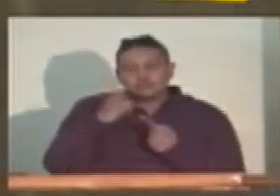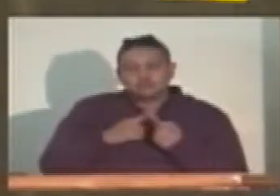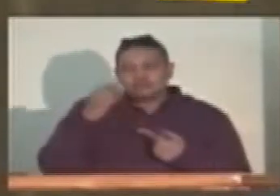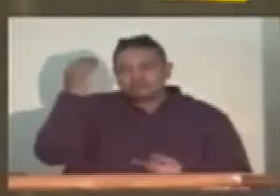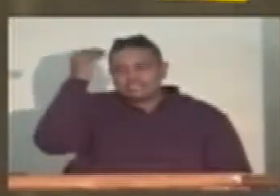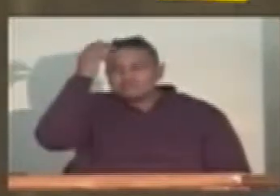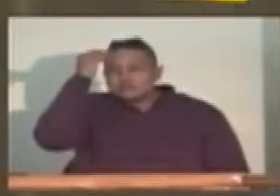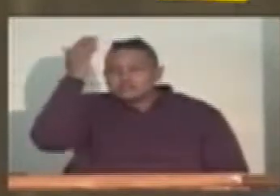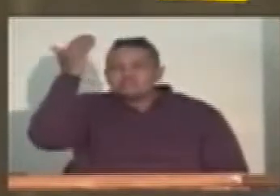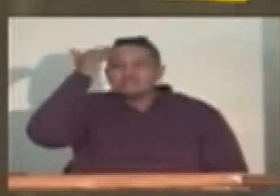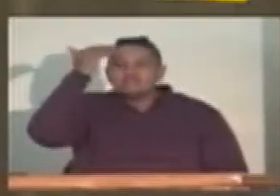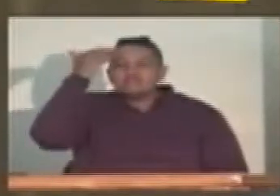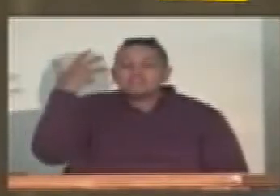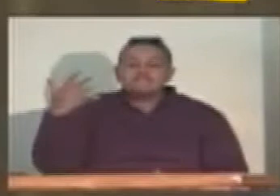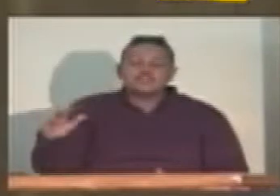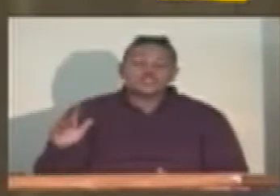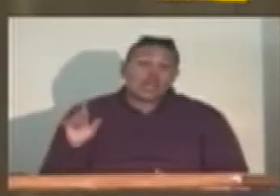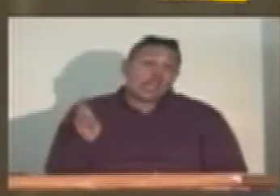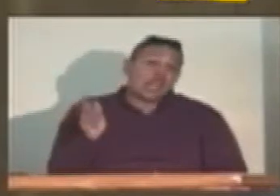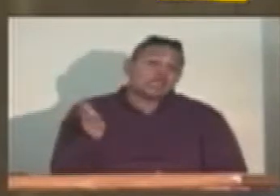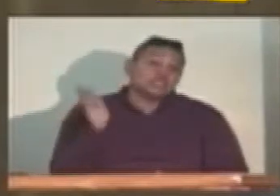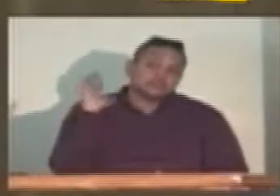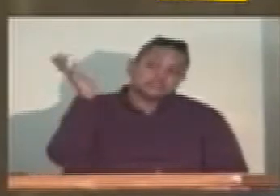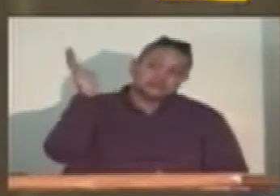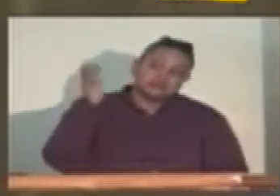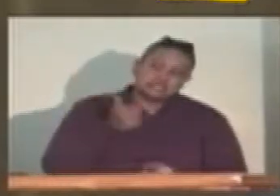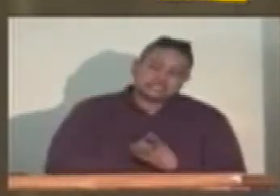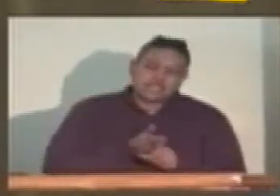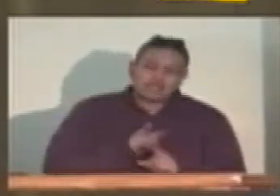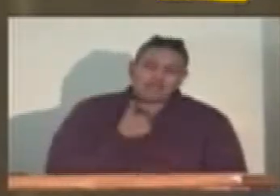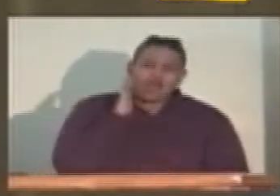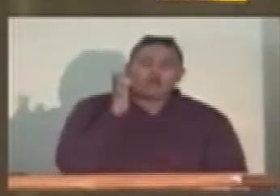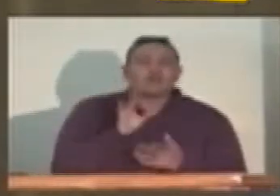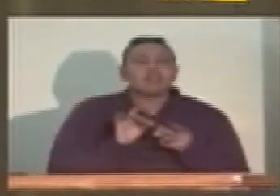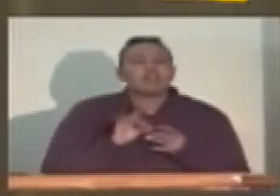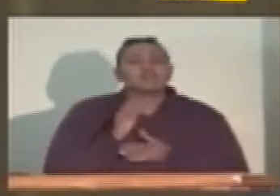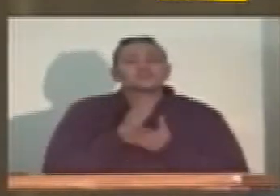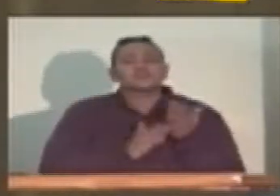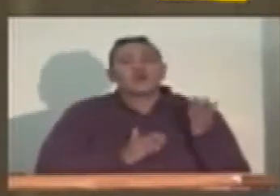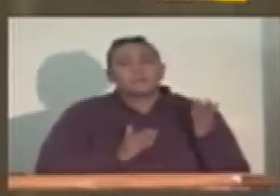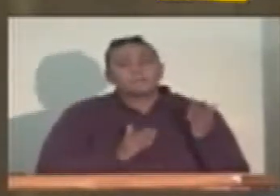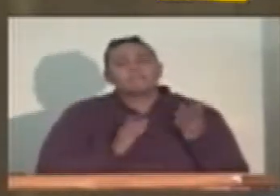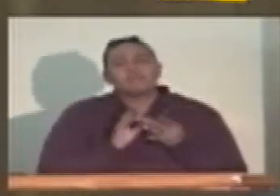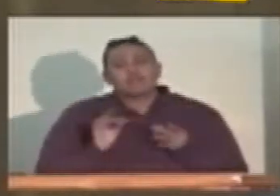insight. Later on, Mr. Speaker, I will